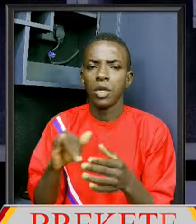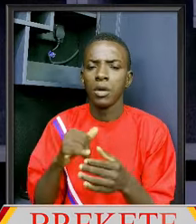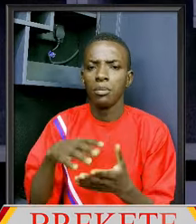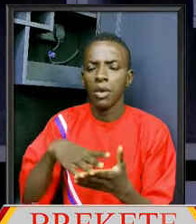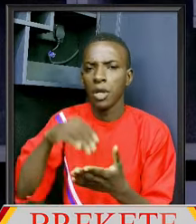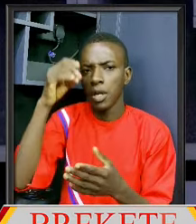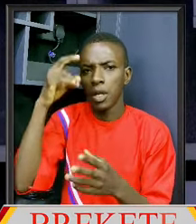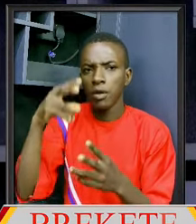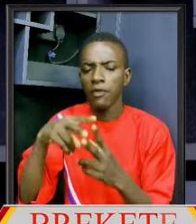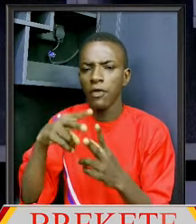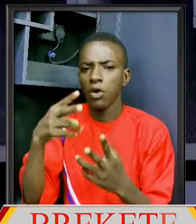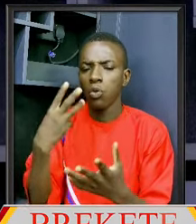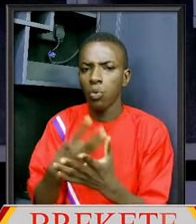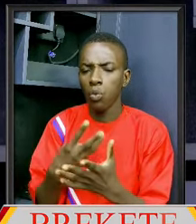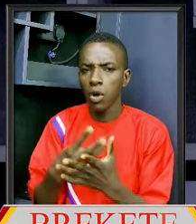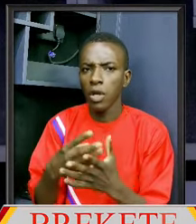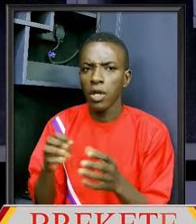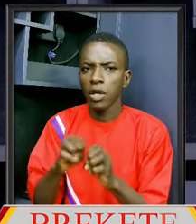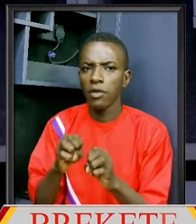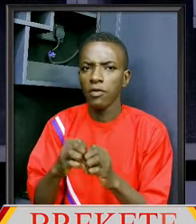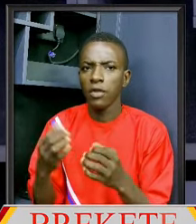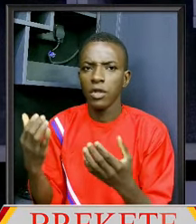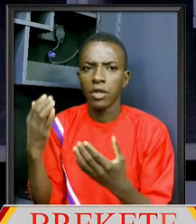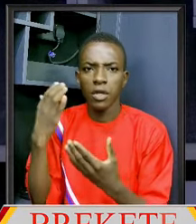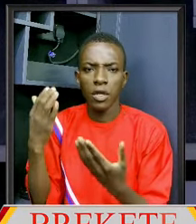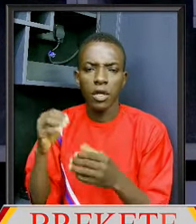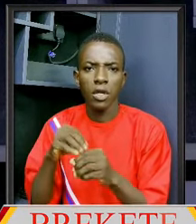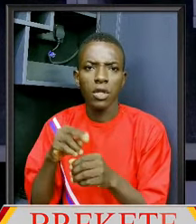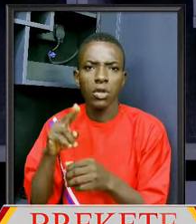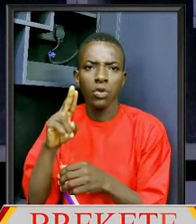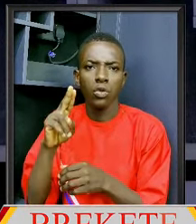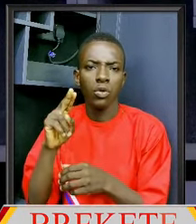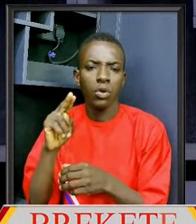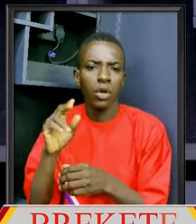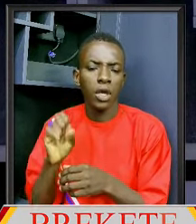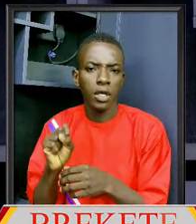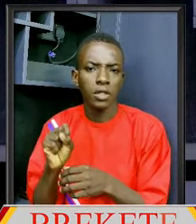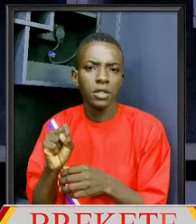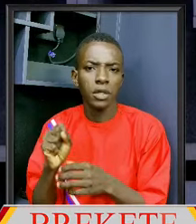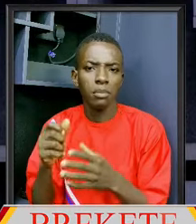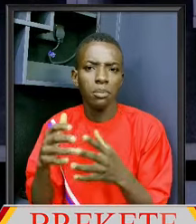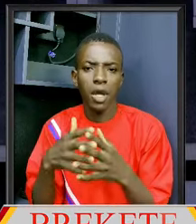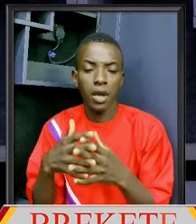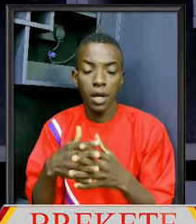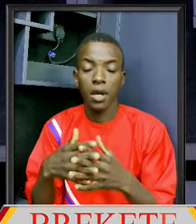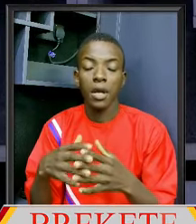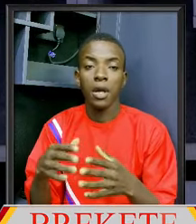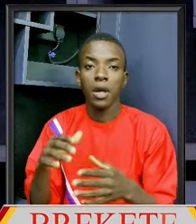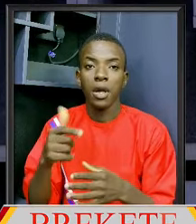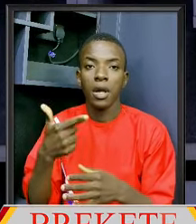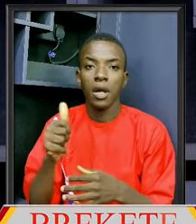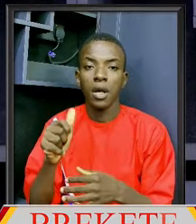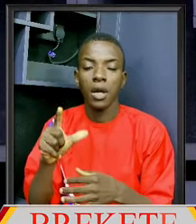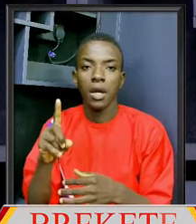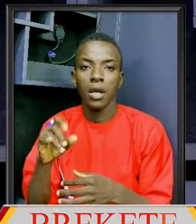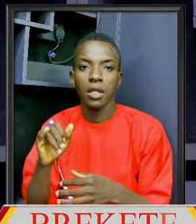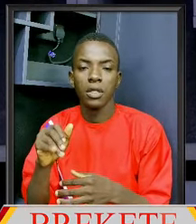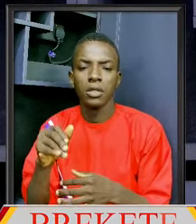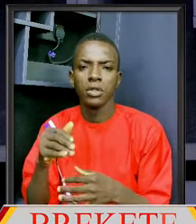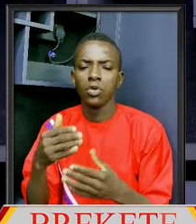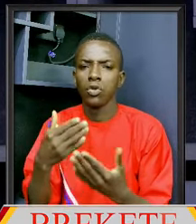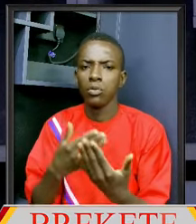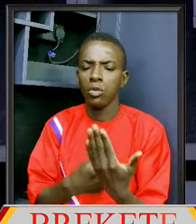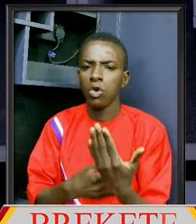am learning very well, even here in the United States of America. Gladys Onyabo said,